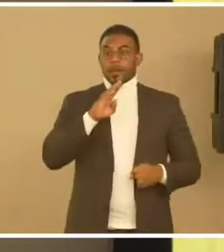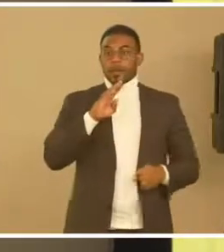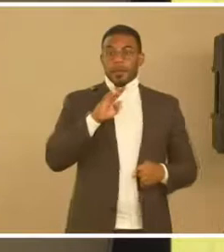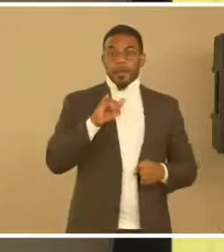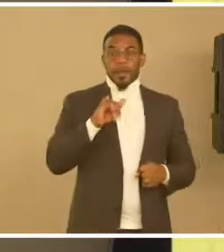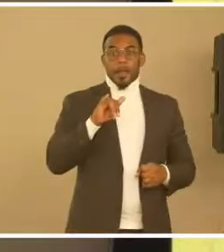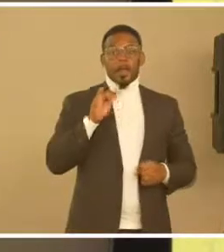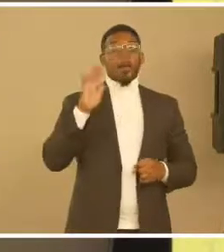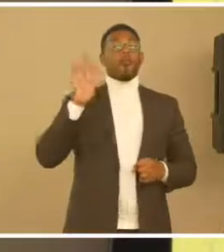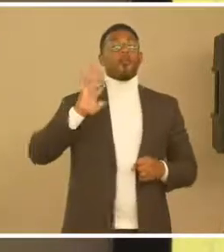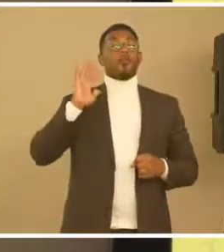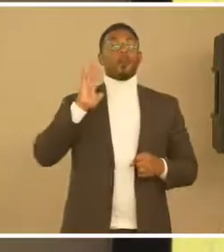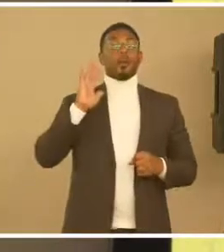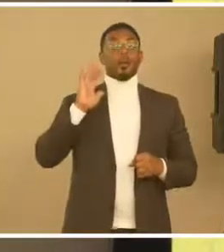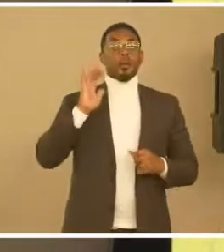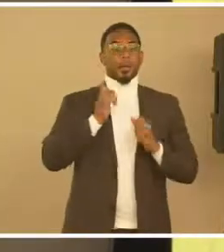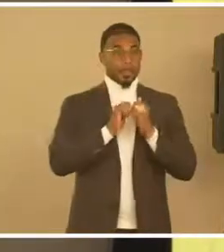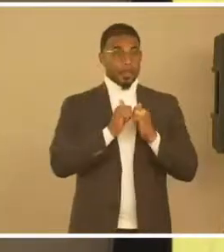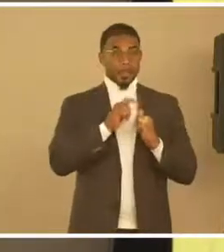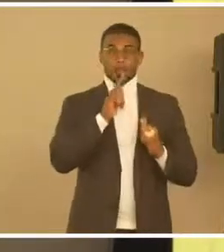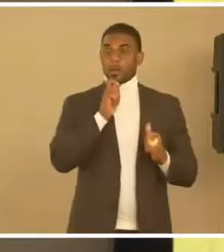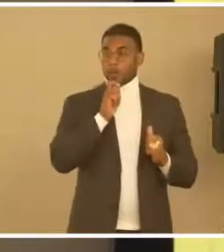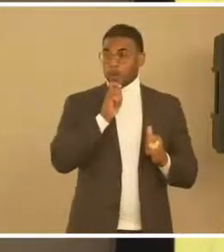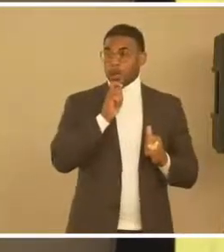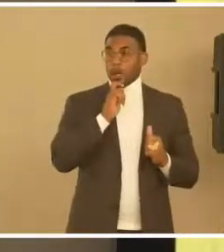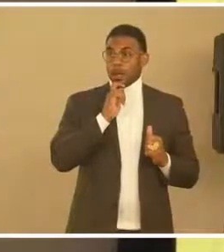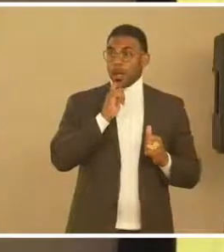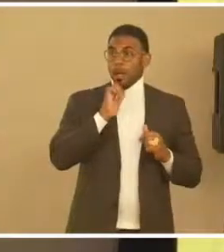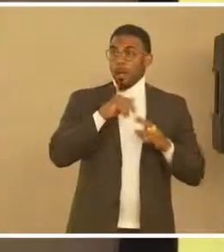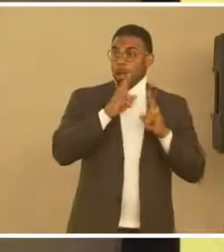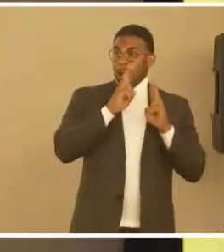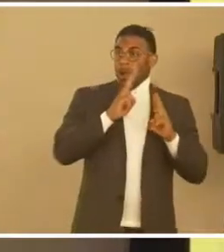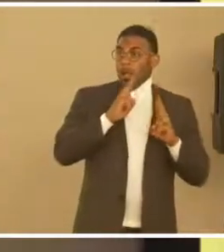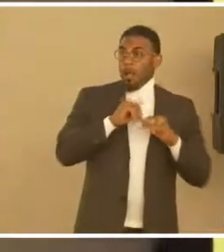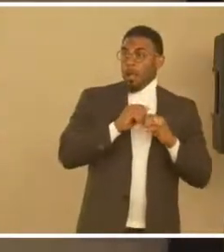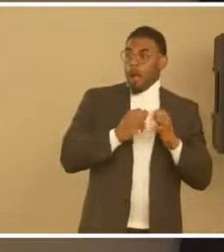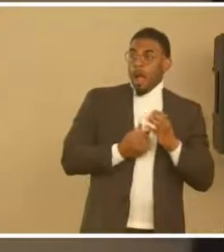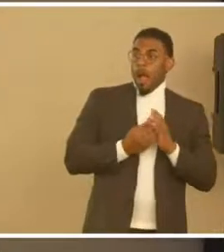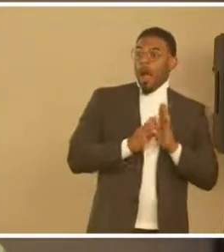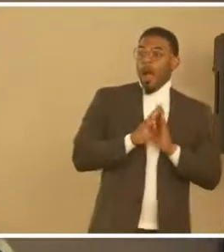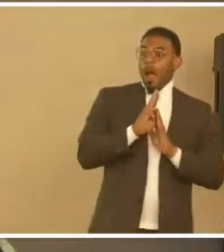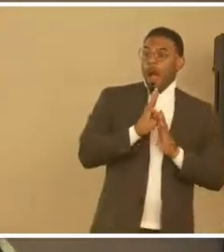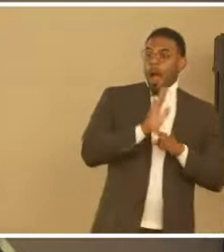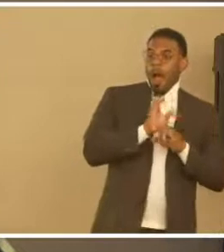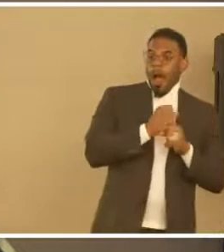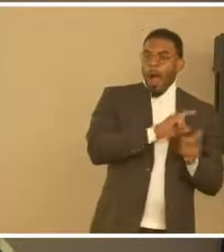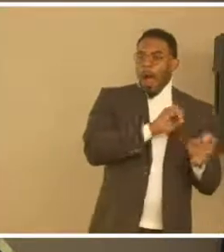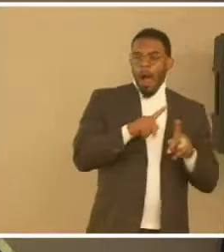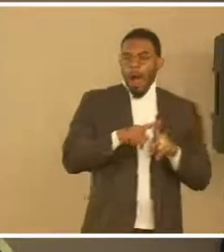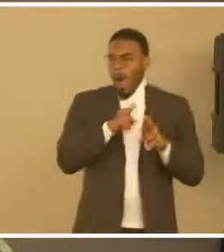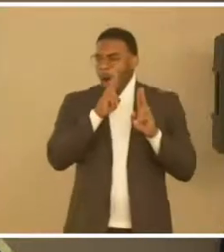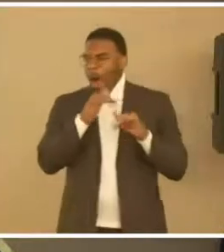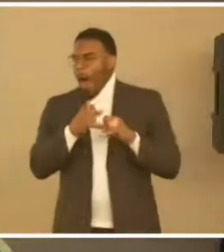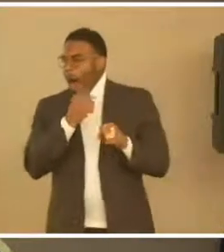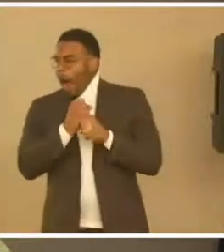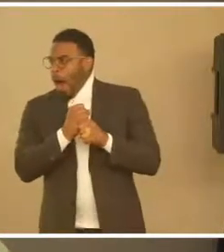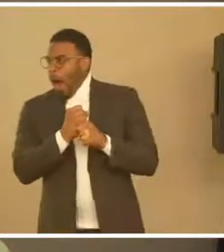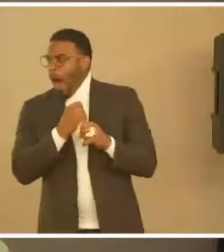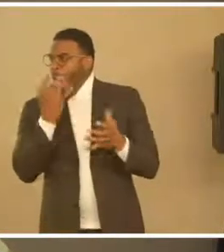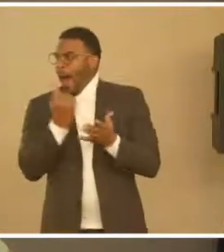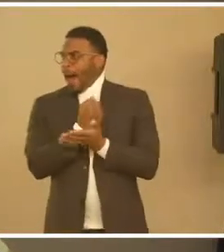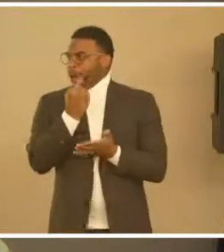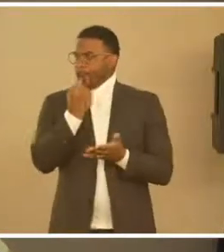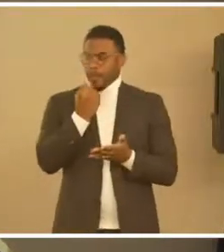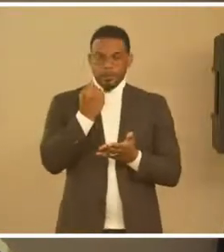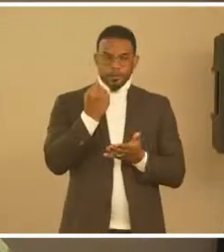a former contestant who was honored as an emerging filmmaker and came back with his daughter this year, and they won